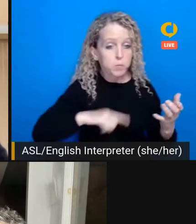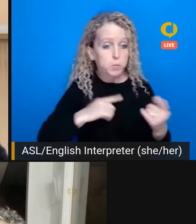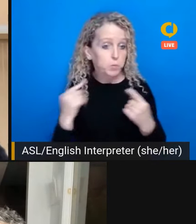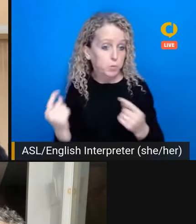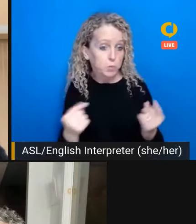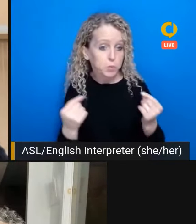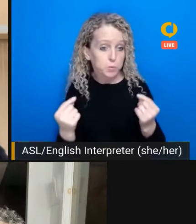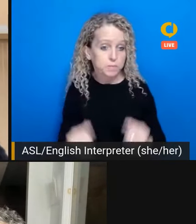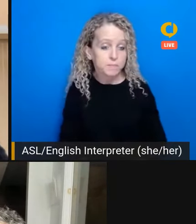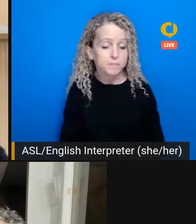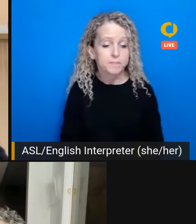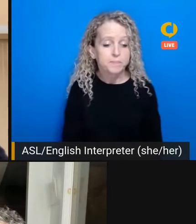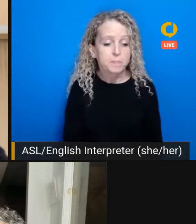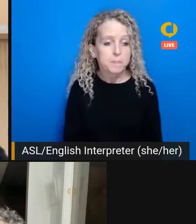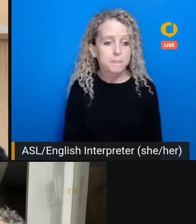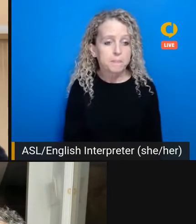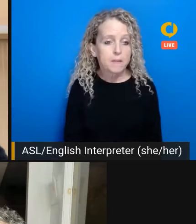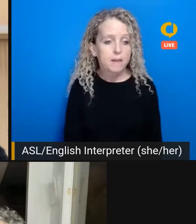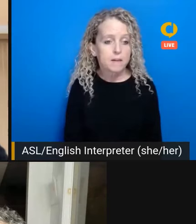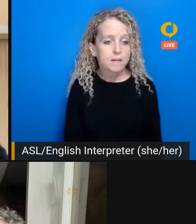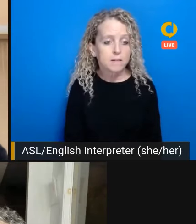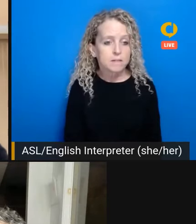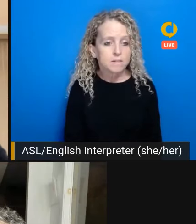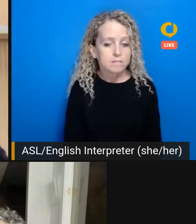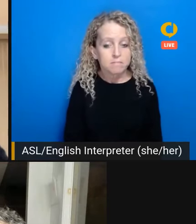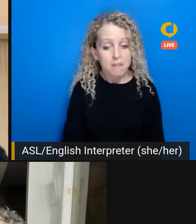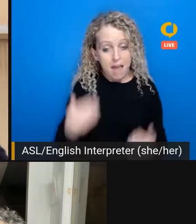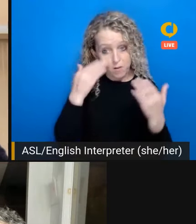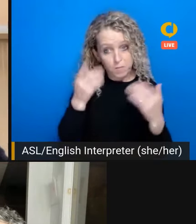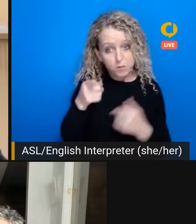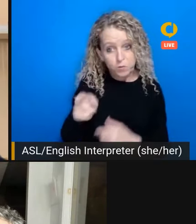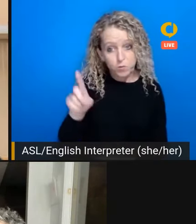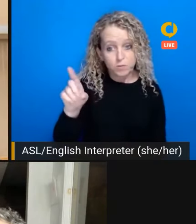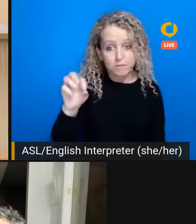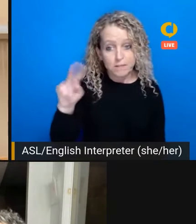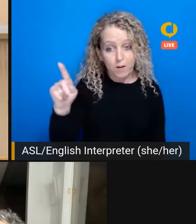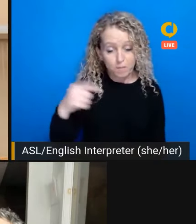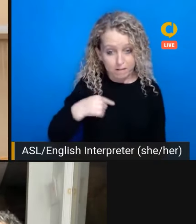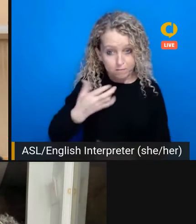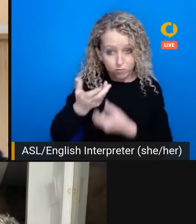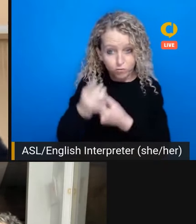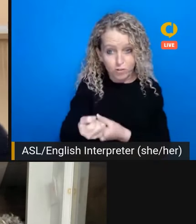I don't know about you, Derek, but I've never trusted my photocopier.